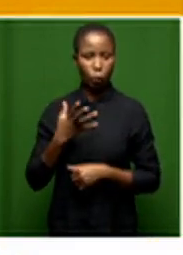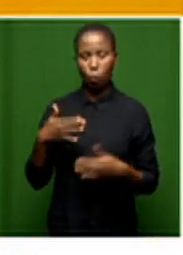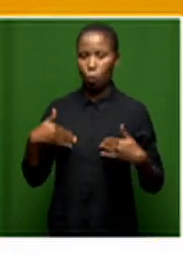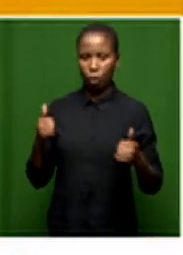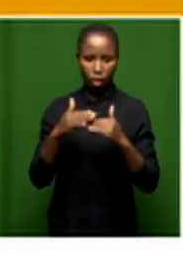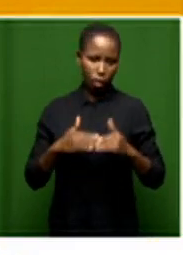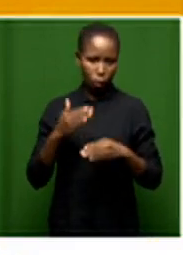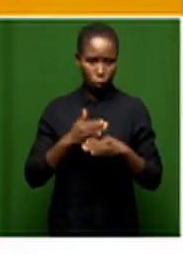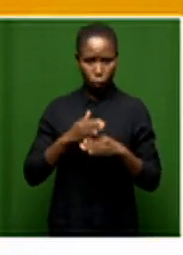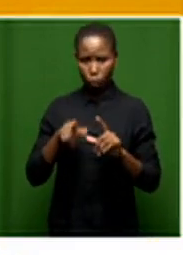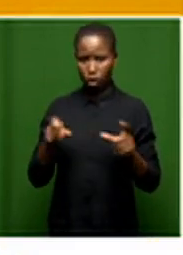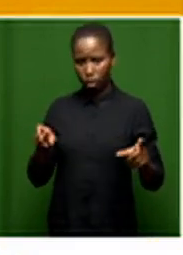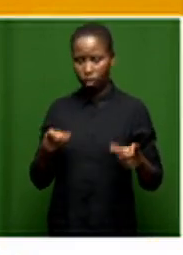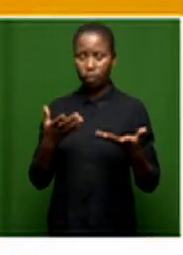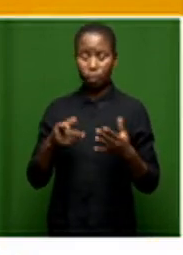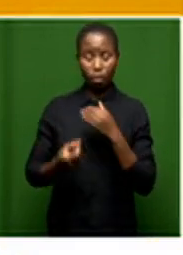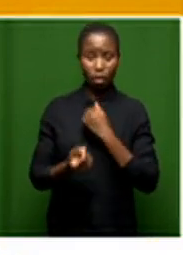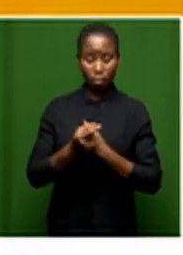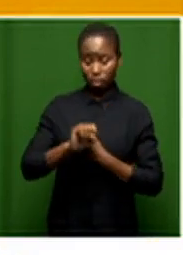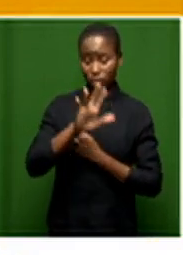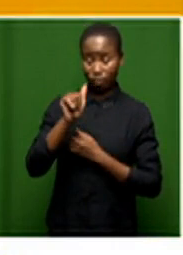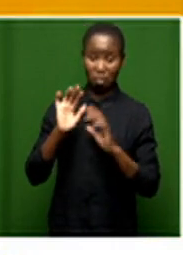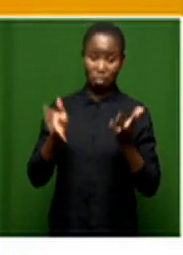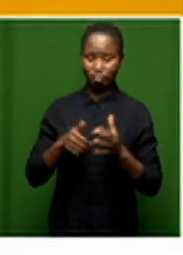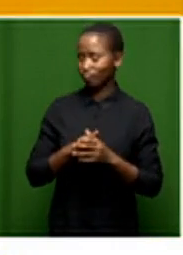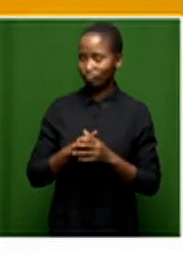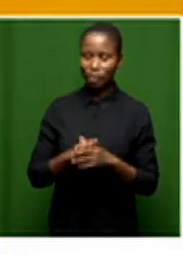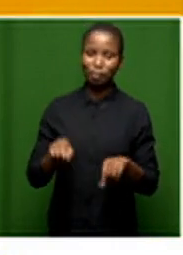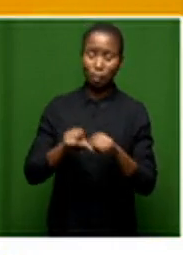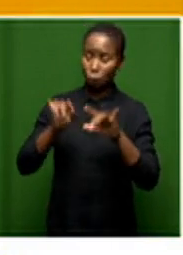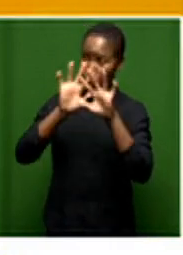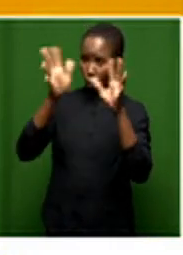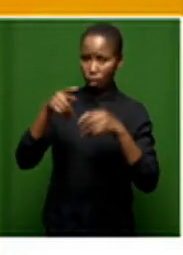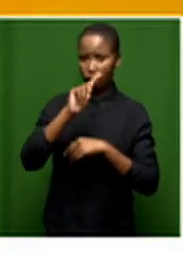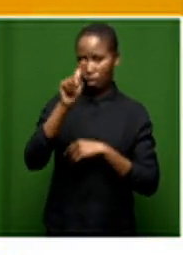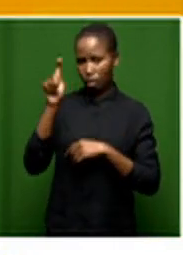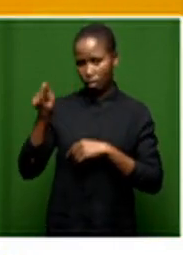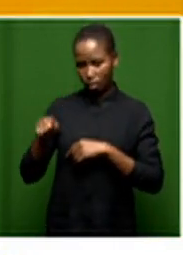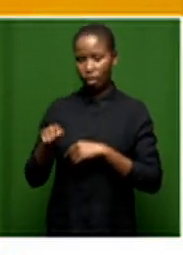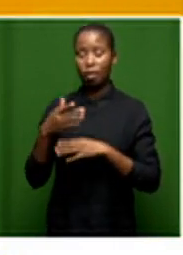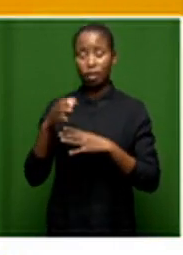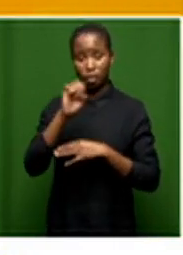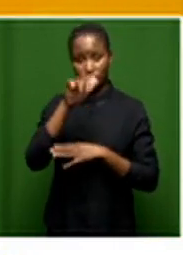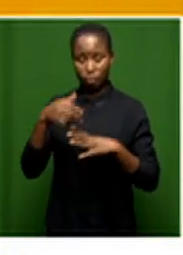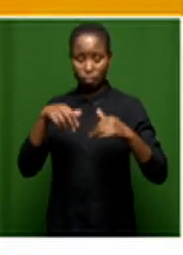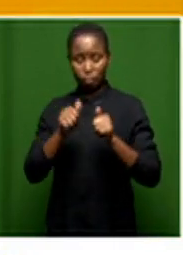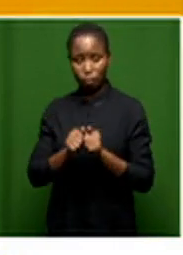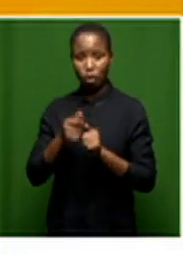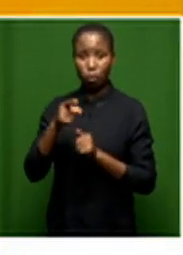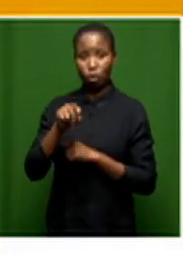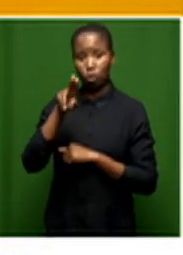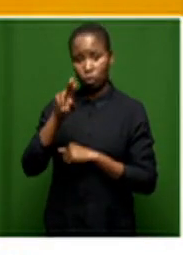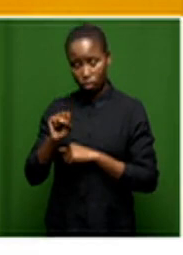not only happening in South Africa, but it's happening abroad as well. The United States has partnered with South African experts to conduct